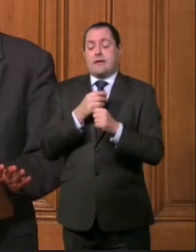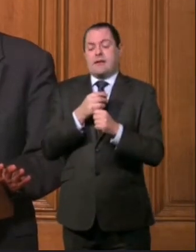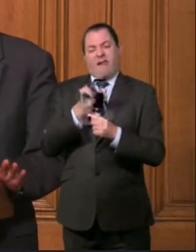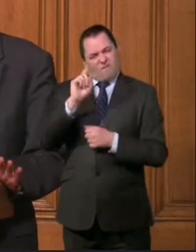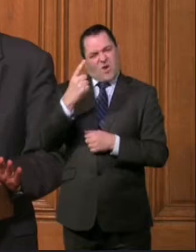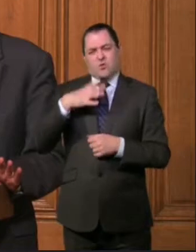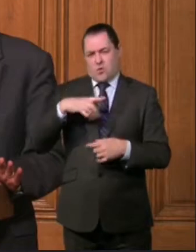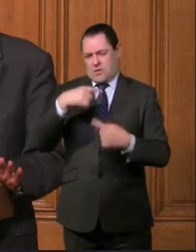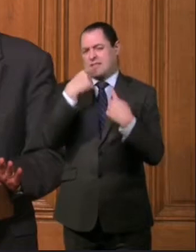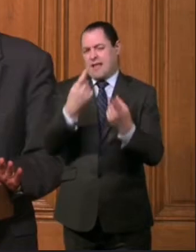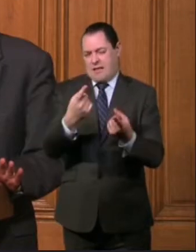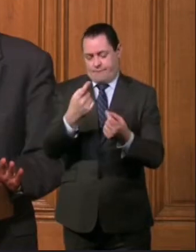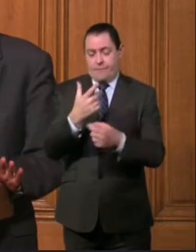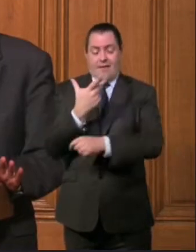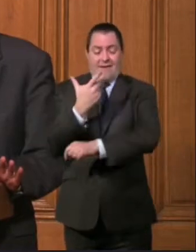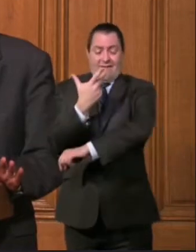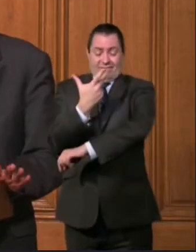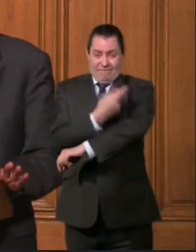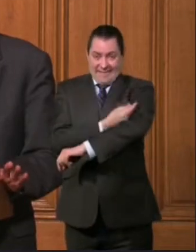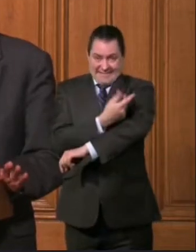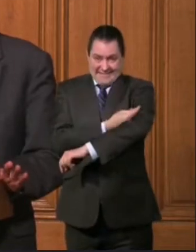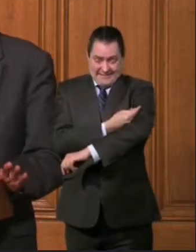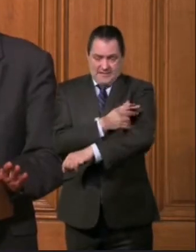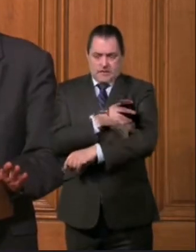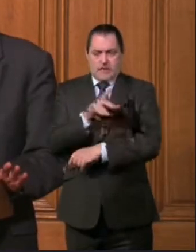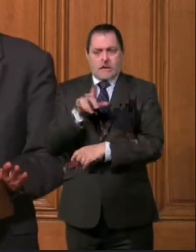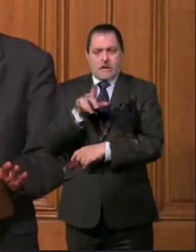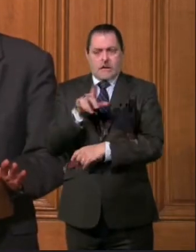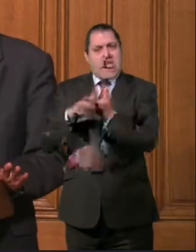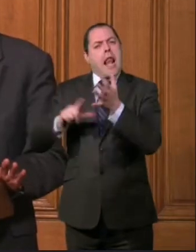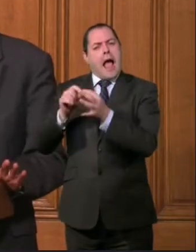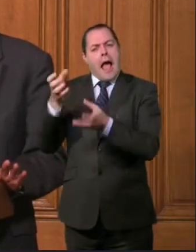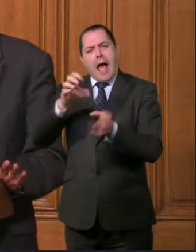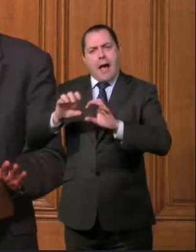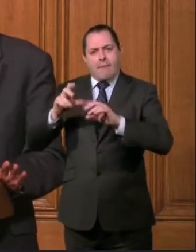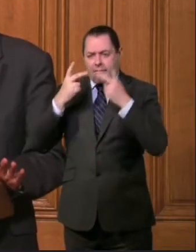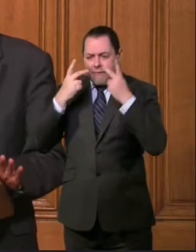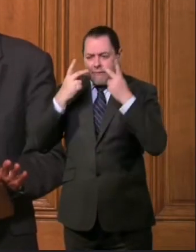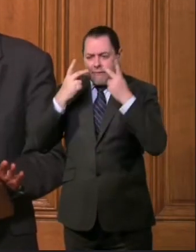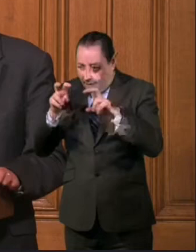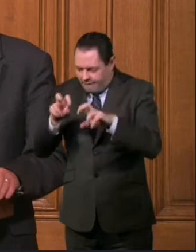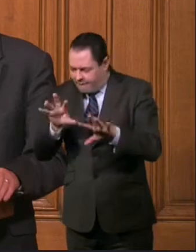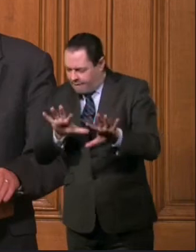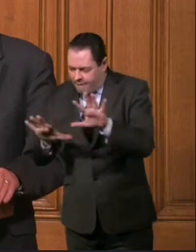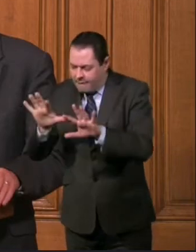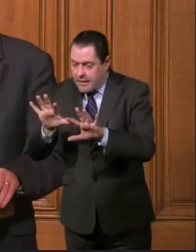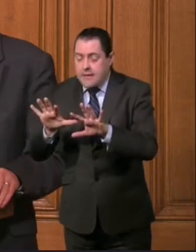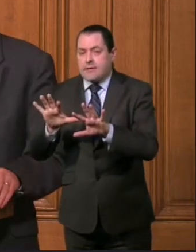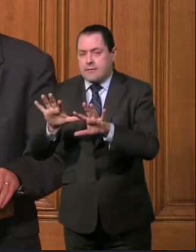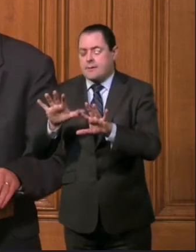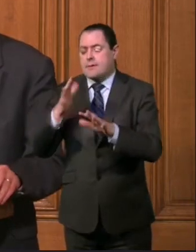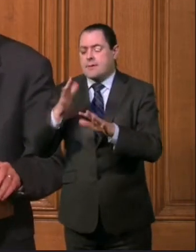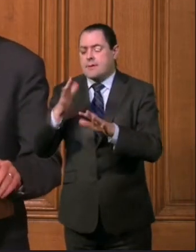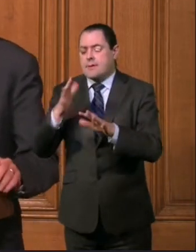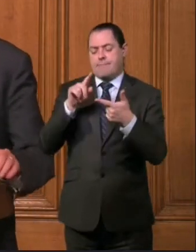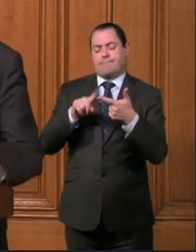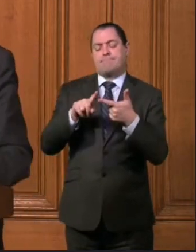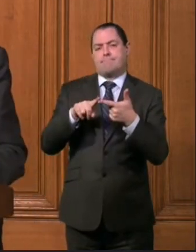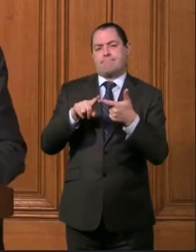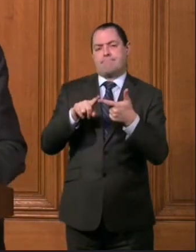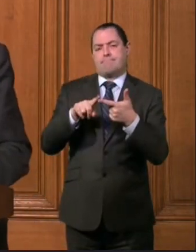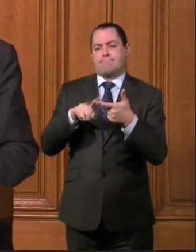laboratory studies that the variant in the UK will be susceptible to the vaccines. And so I think